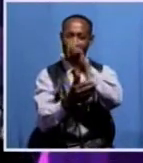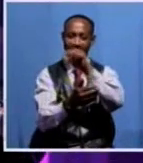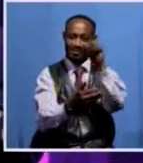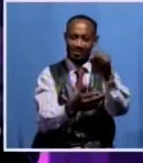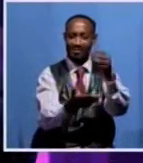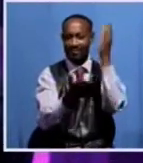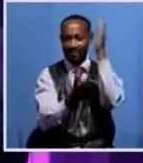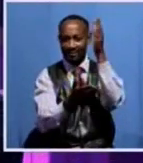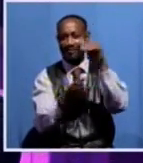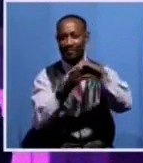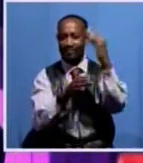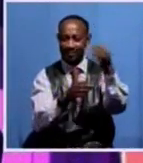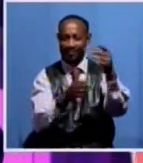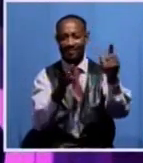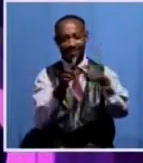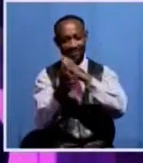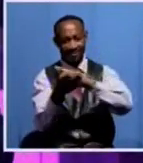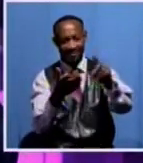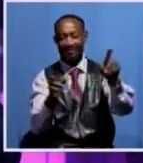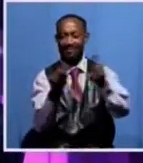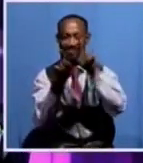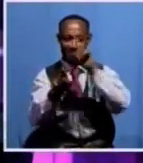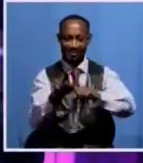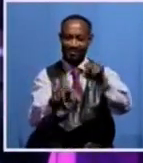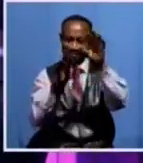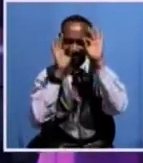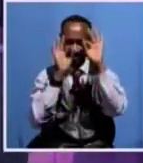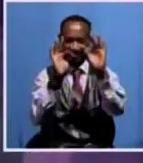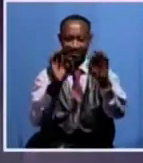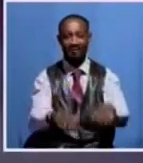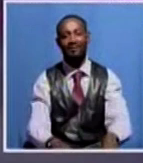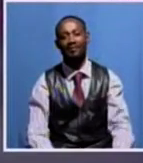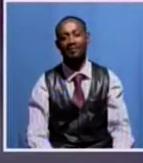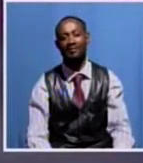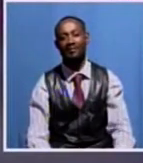budget, presented on Friday. We'll be back next week sometime. Pleasant viewing.